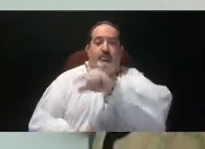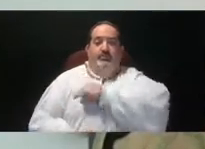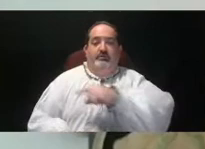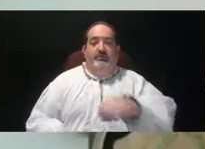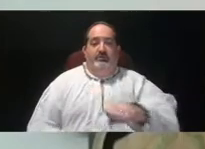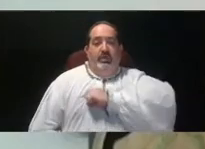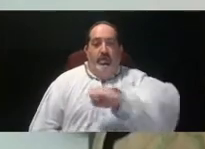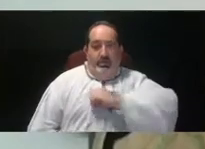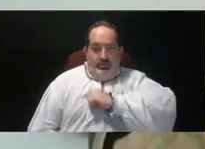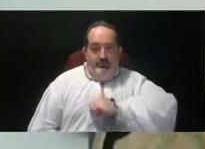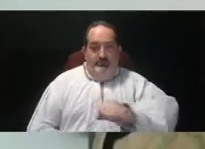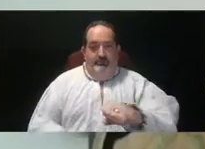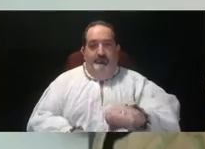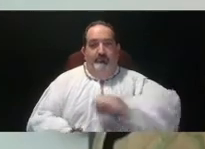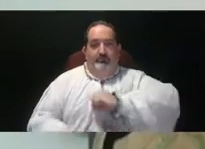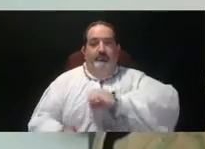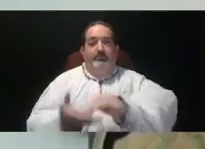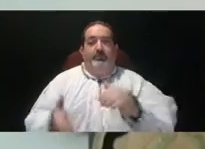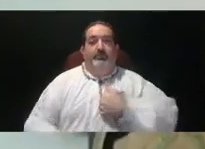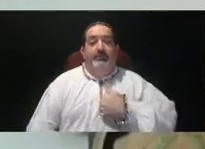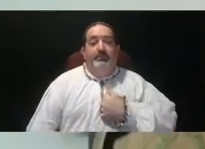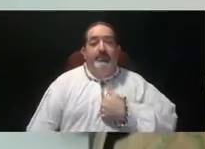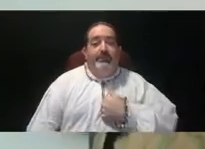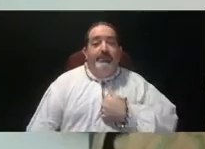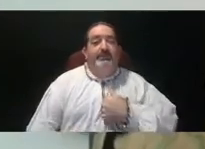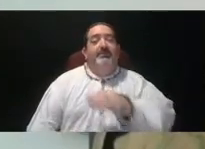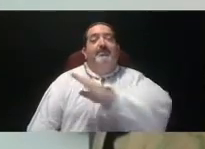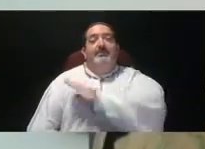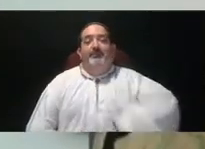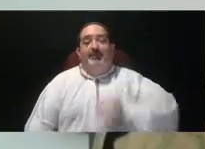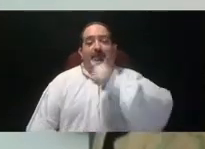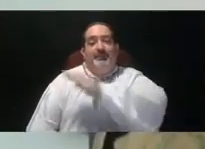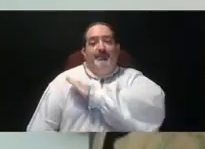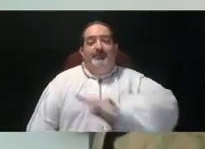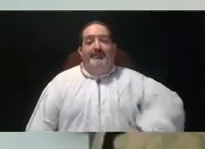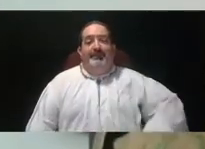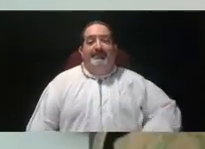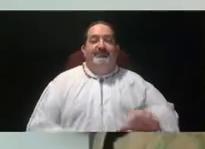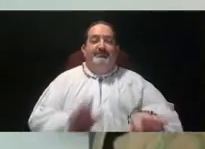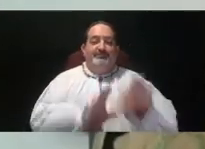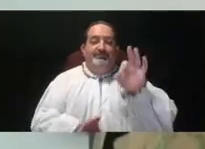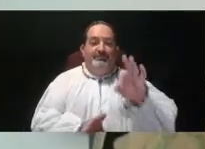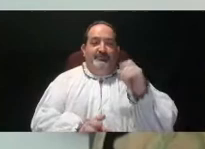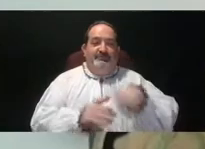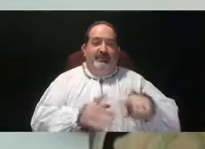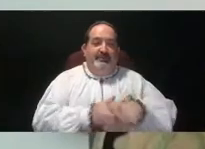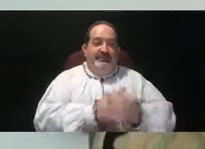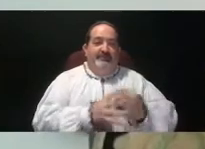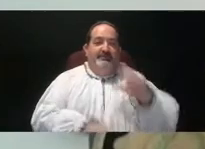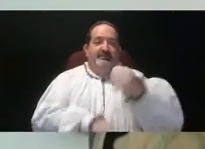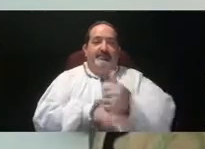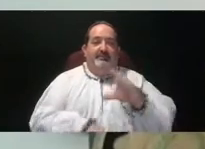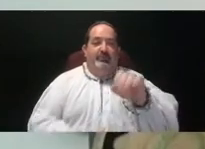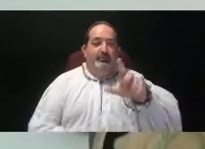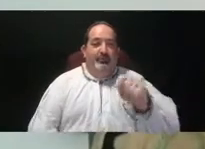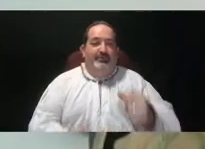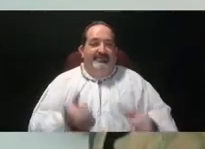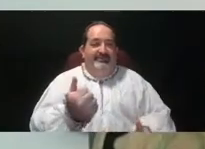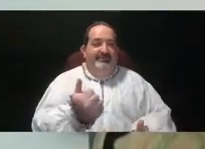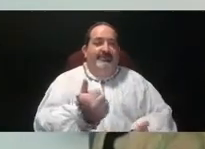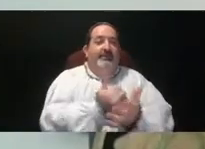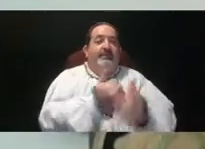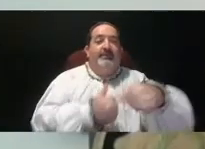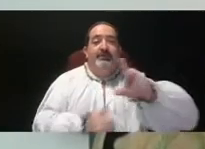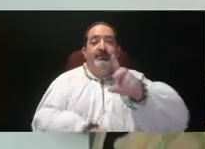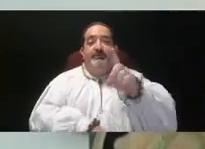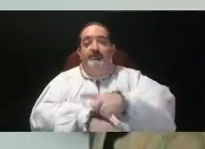and excuse me, the Baron and Baroness choose upon the investiture to create a court assistant with them their duties.